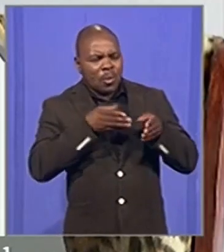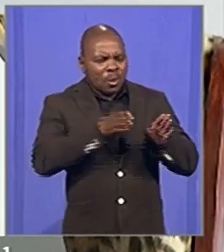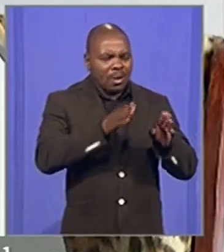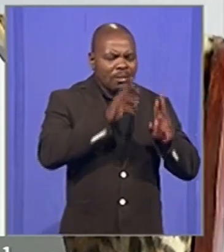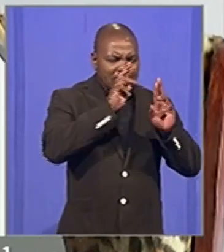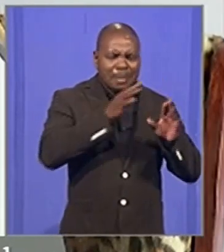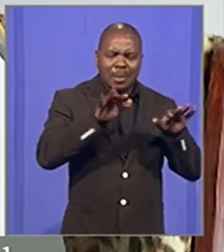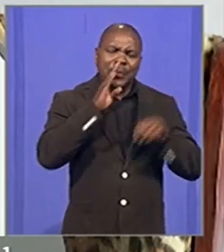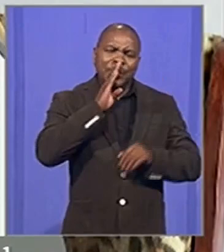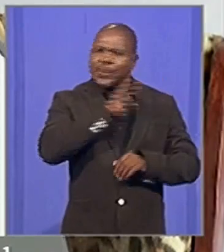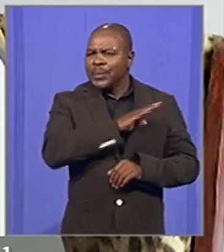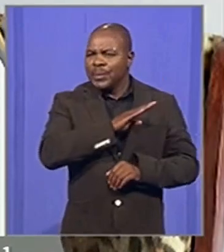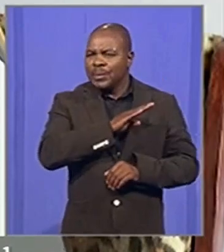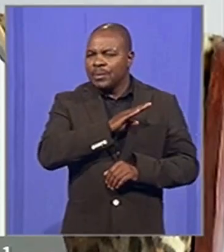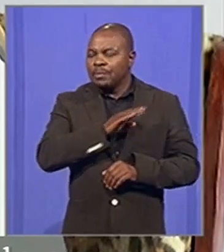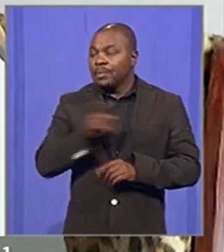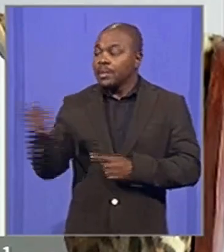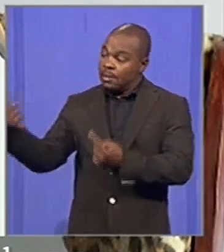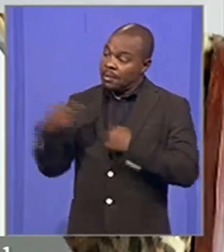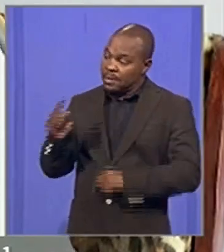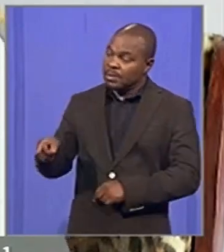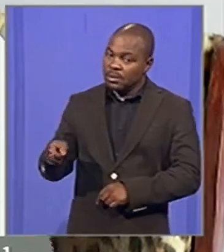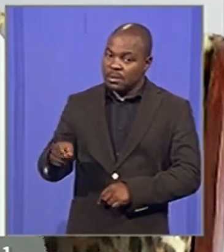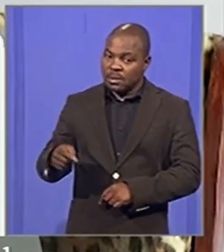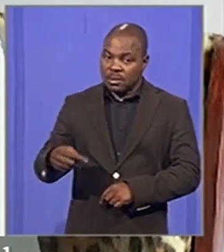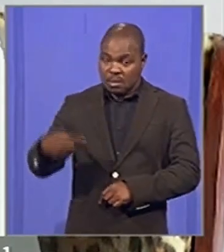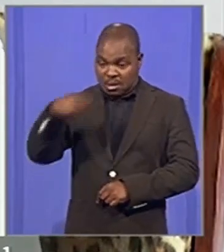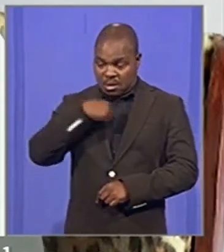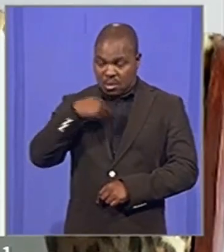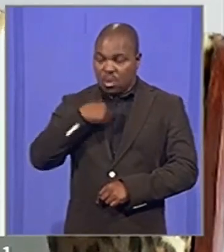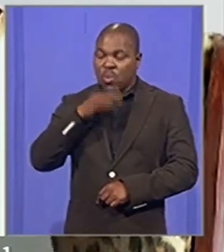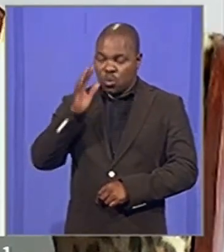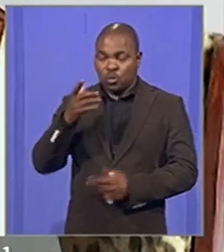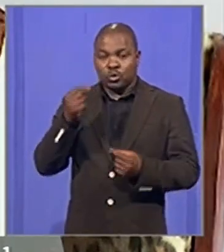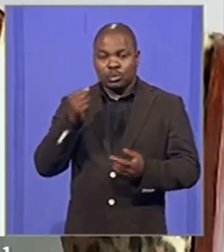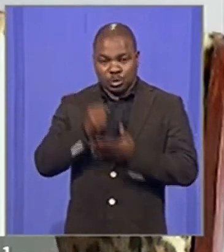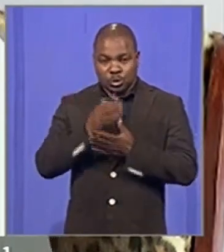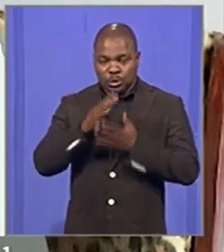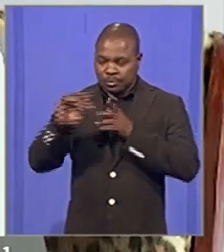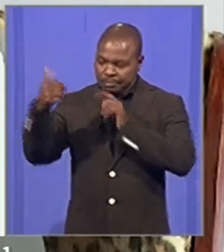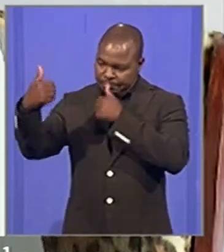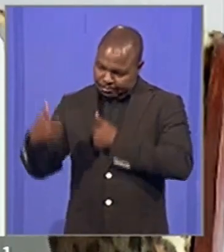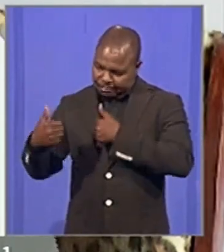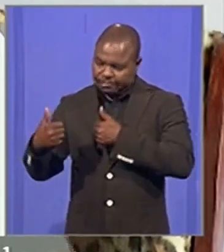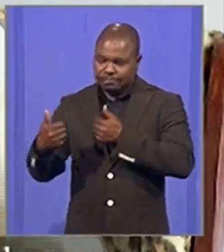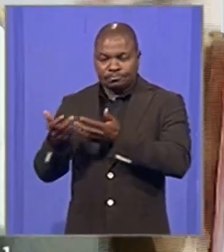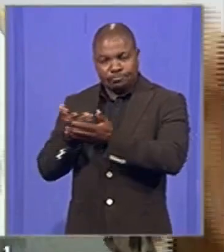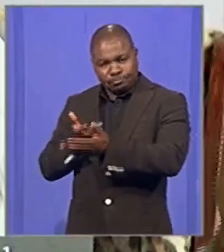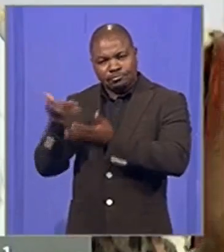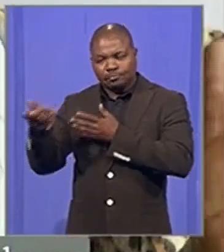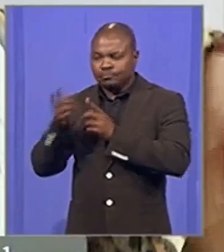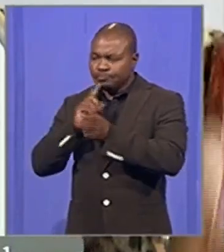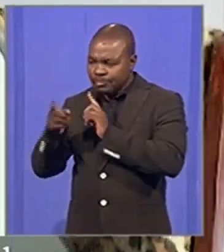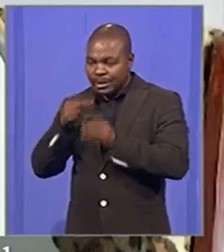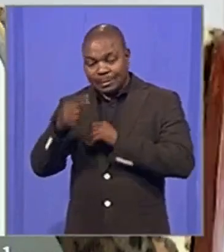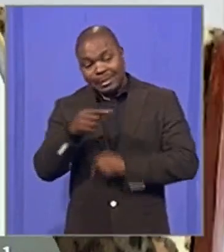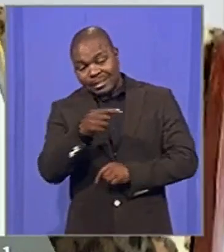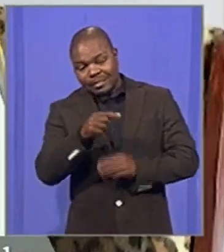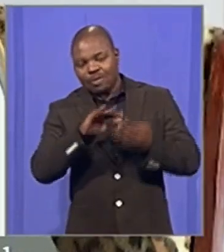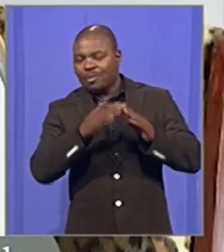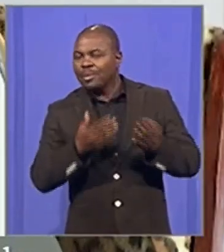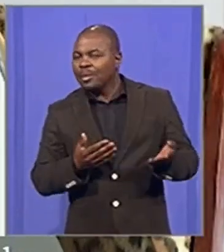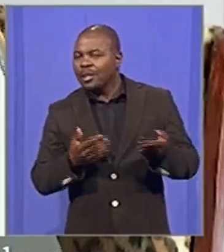morafeng. They must come here and I will see a ke tla nna le bone fa fatshe re tla bua re buisane ka morafe ole gore what do we